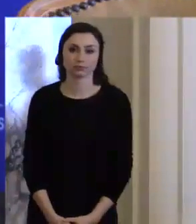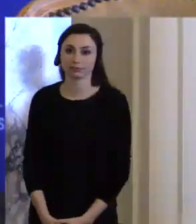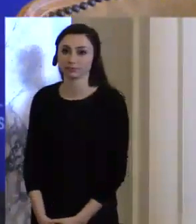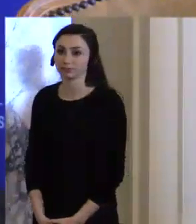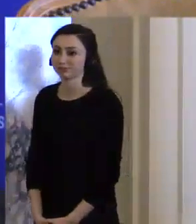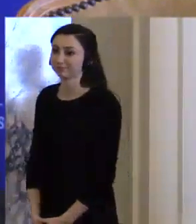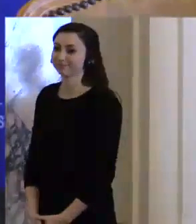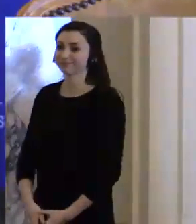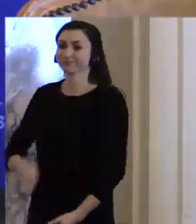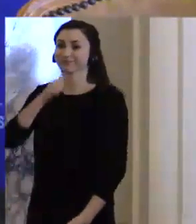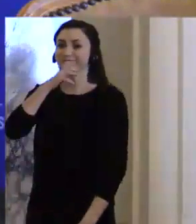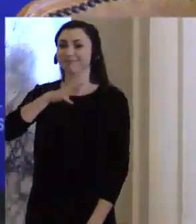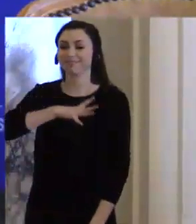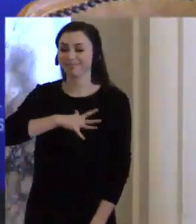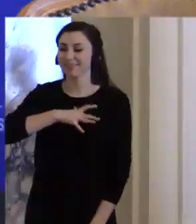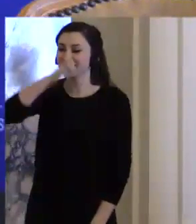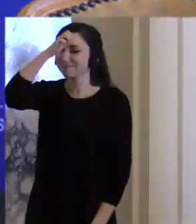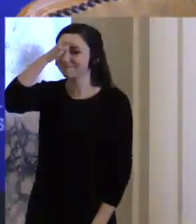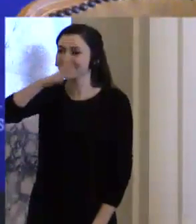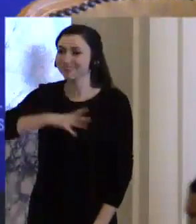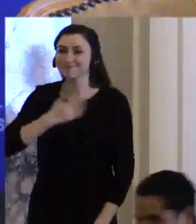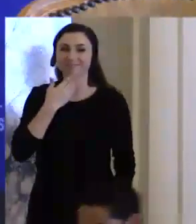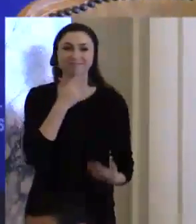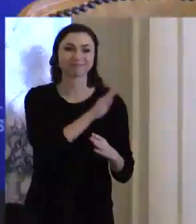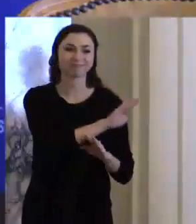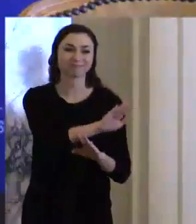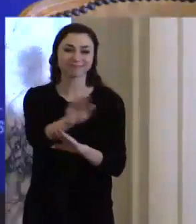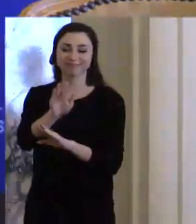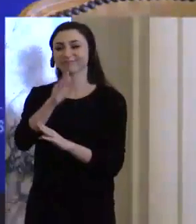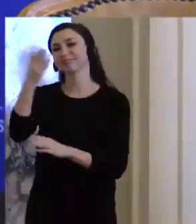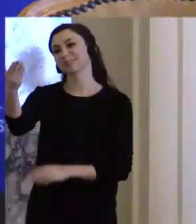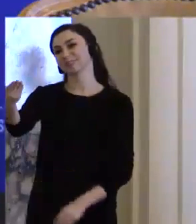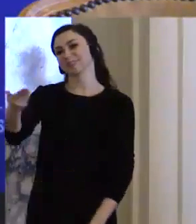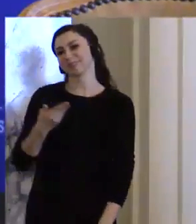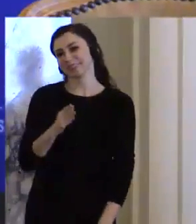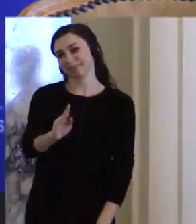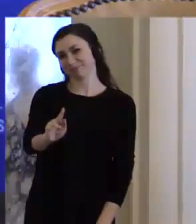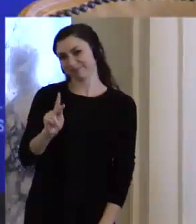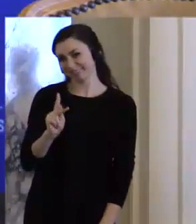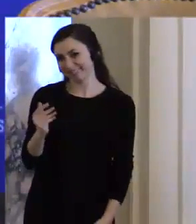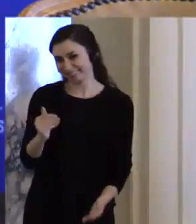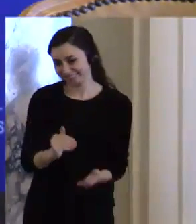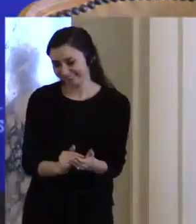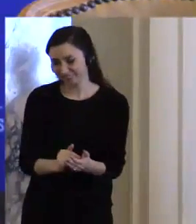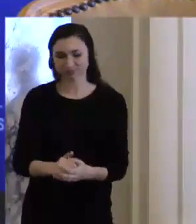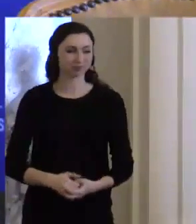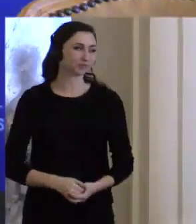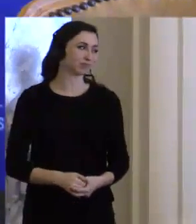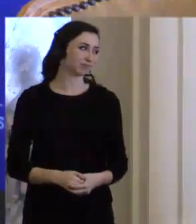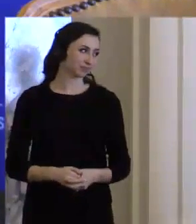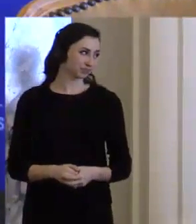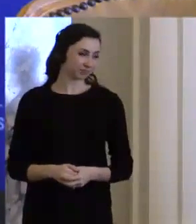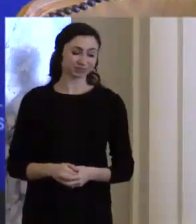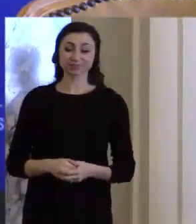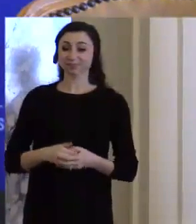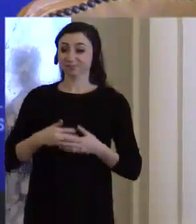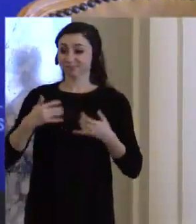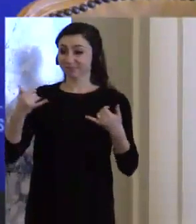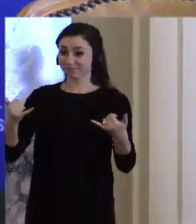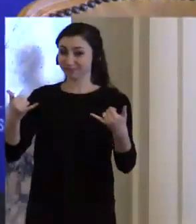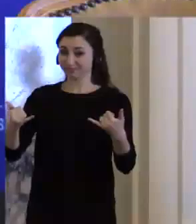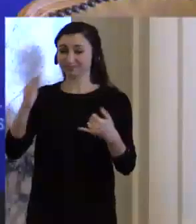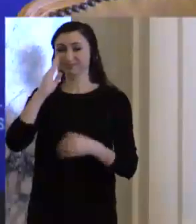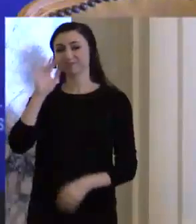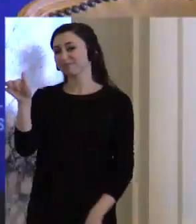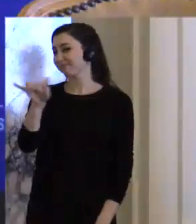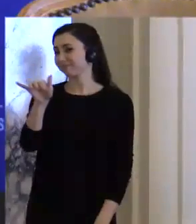Distinguished ladies and gentlemen, good afternoon. Good afternoon and welcome back. For this dialogue, we will follow the methodology used